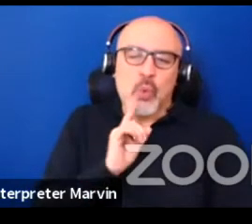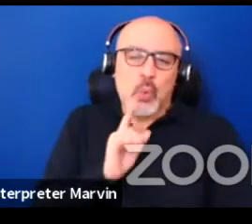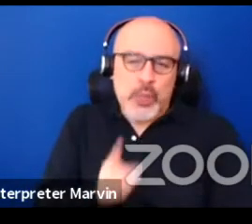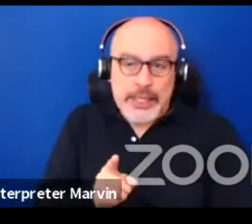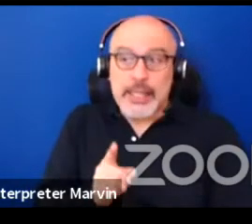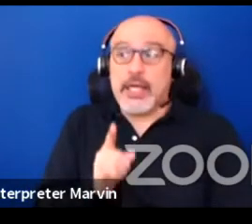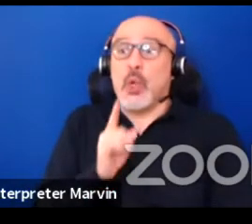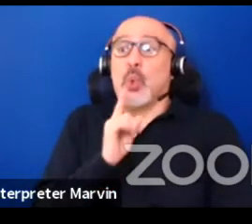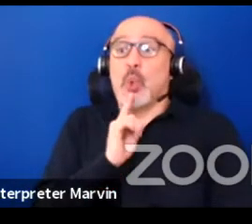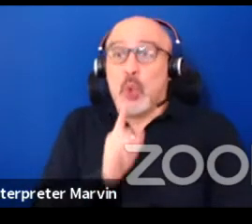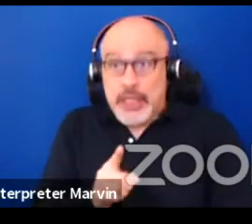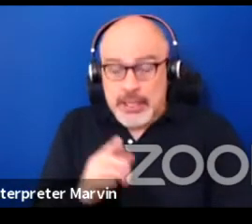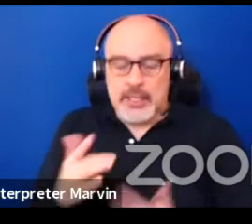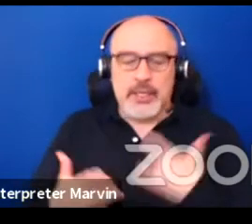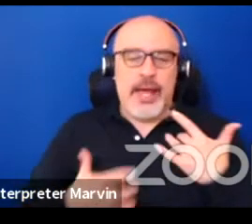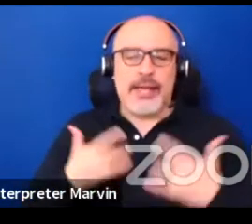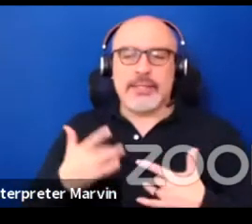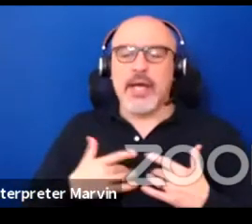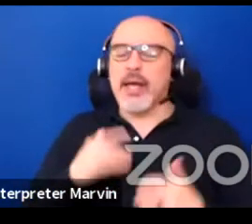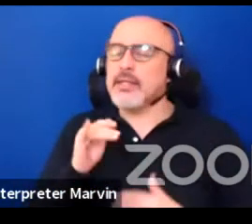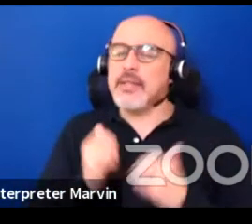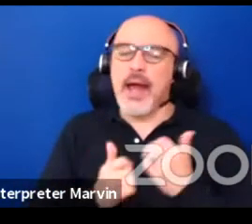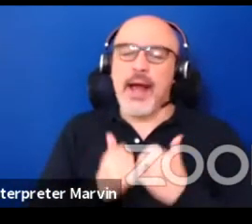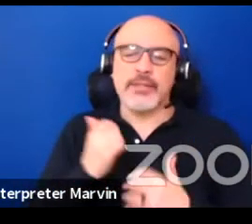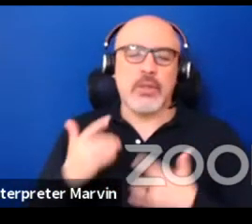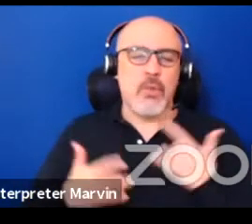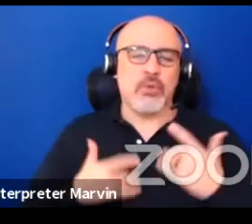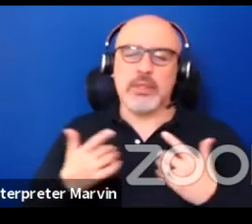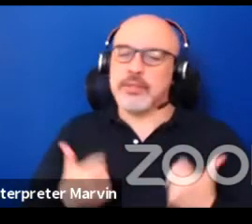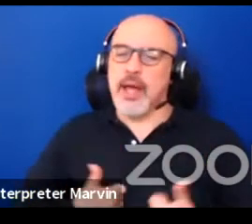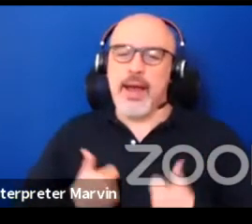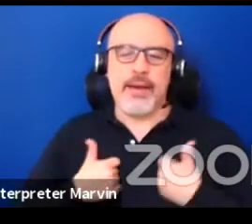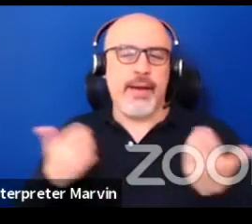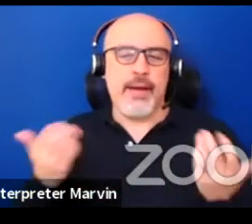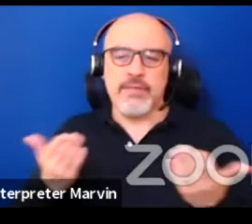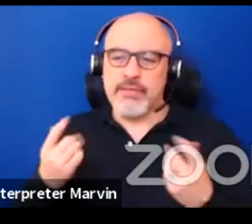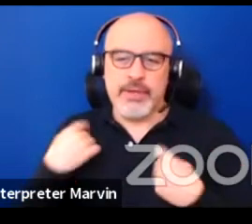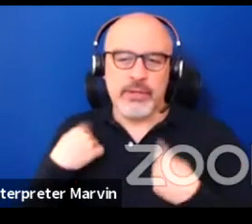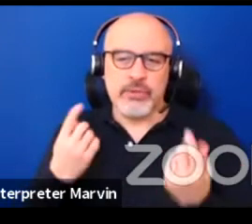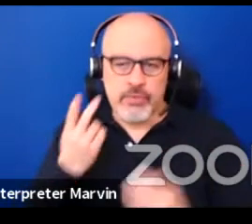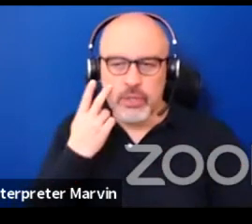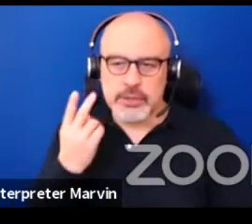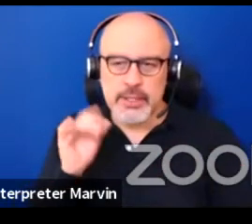really exciting. That's the most exciting thing about living here now for me, is seeing that.